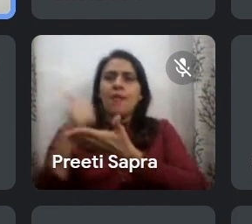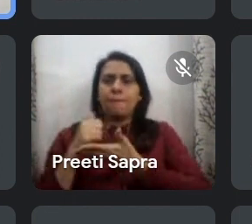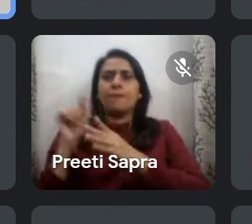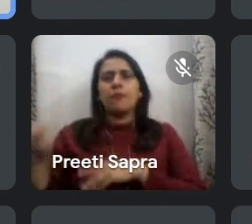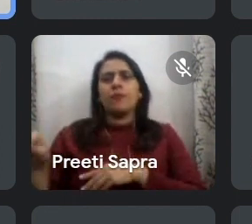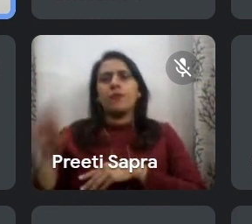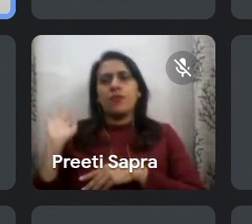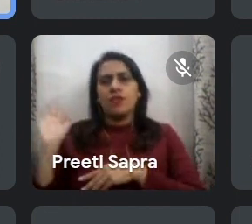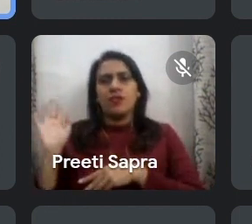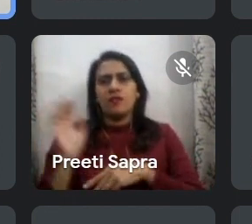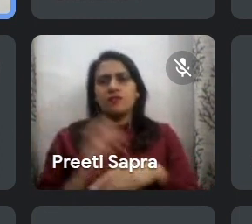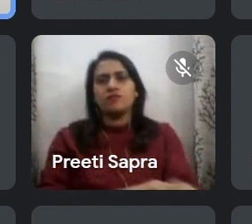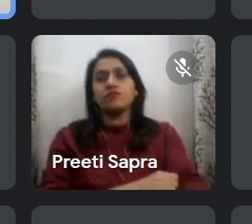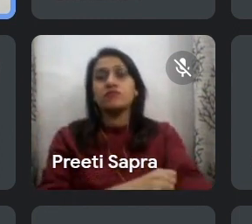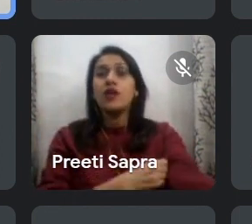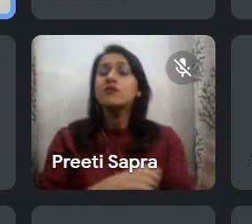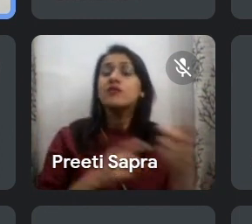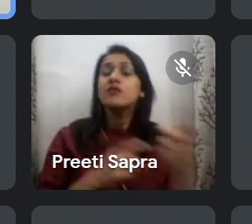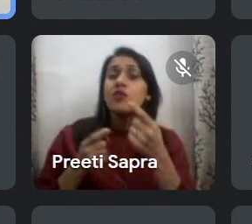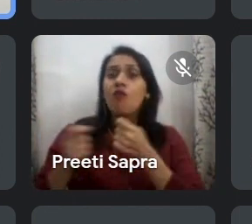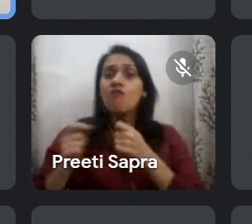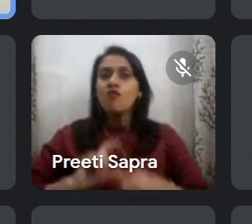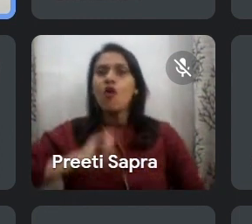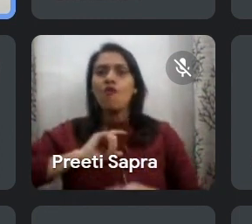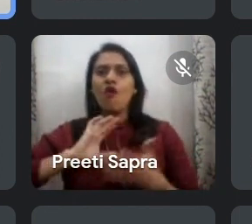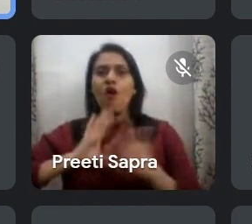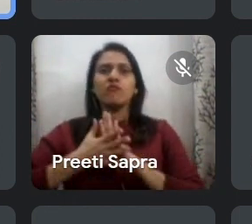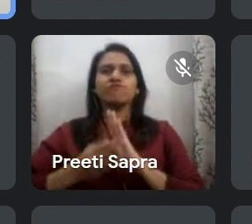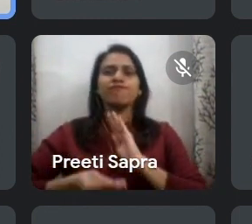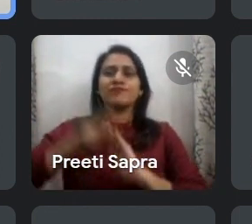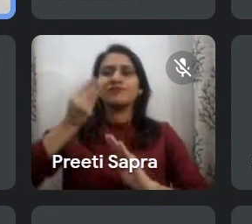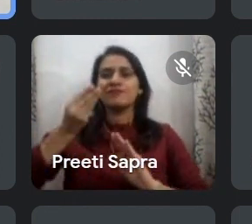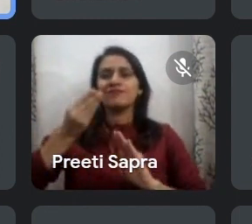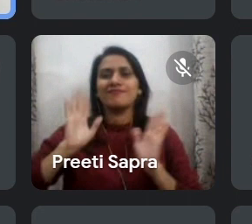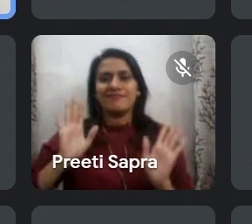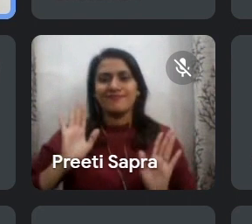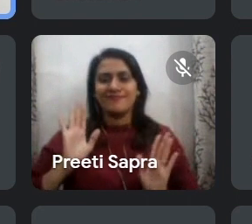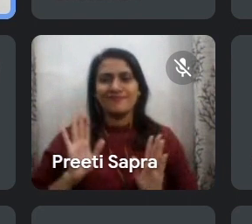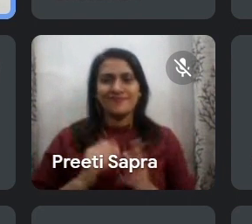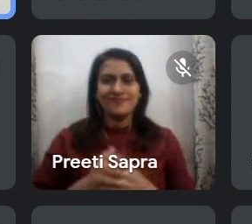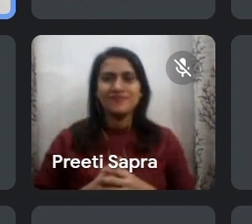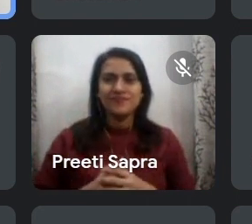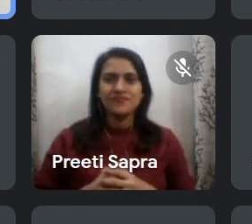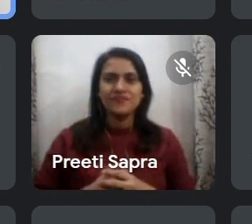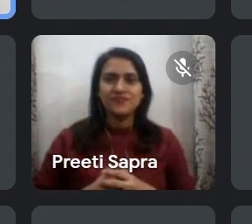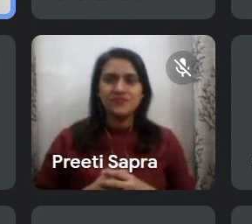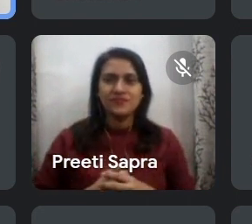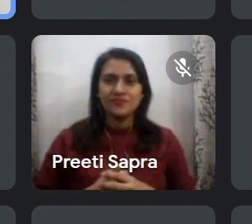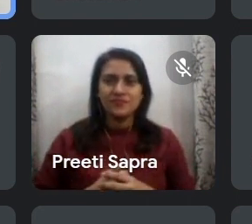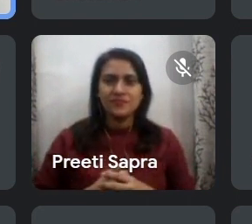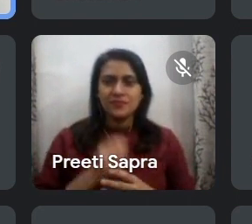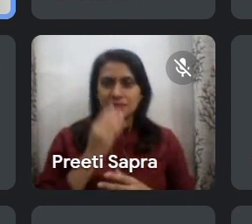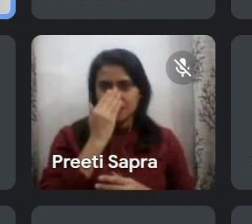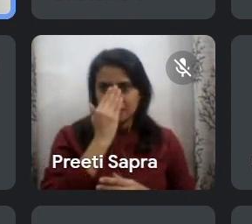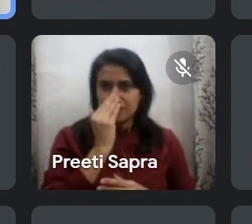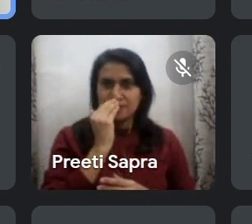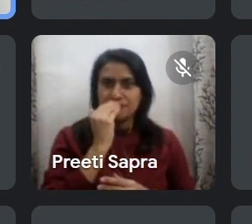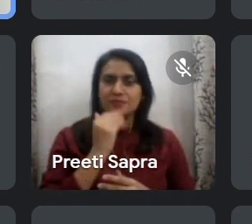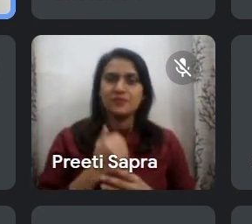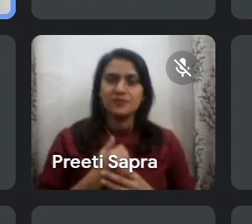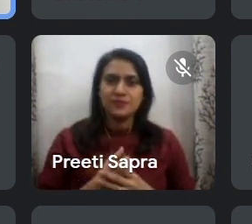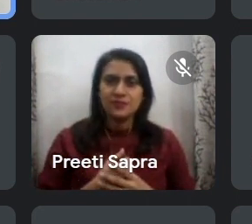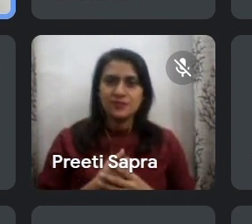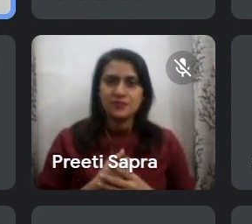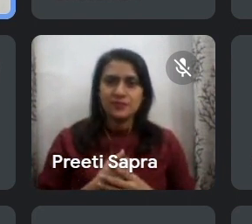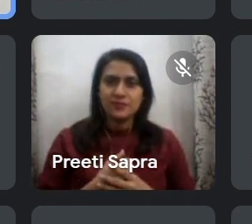you. You can negotiate better. Confidence comes from a place. And it's even small things like being able to share a text,